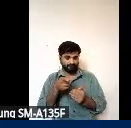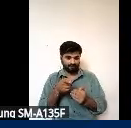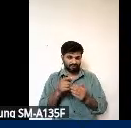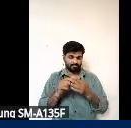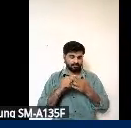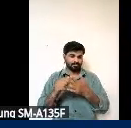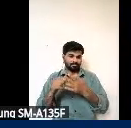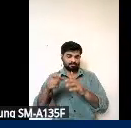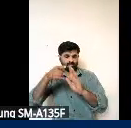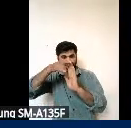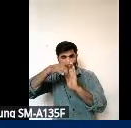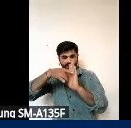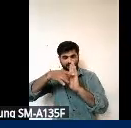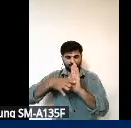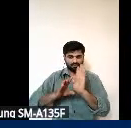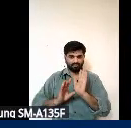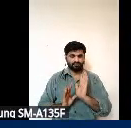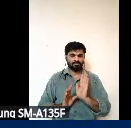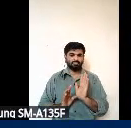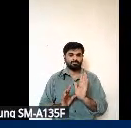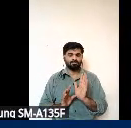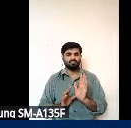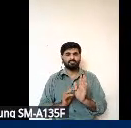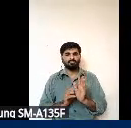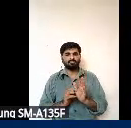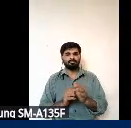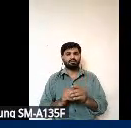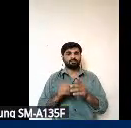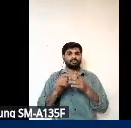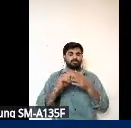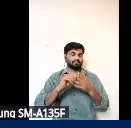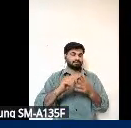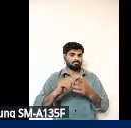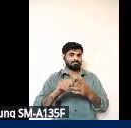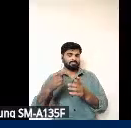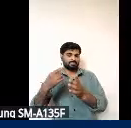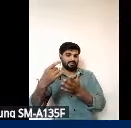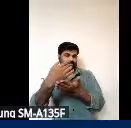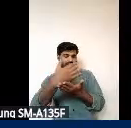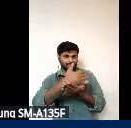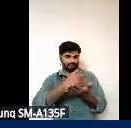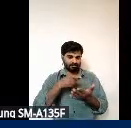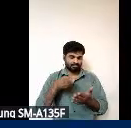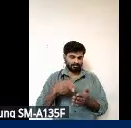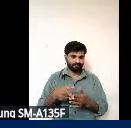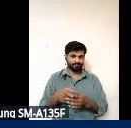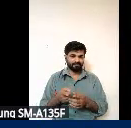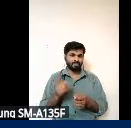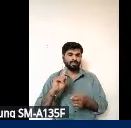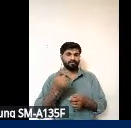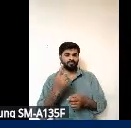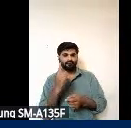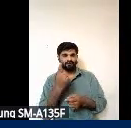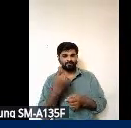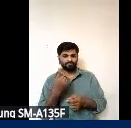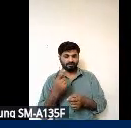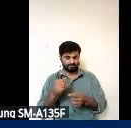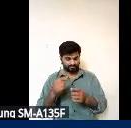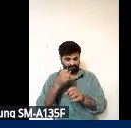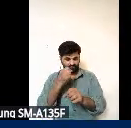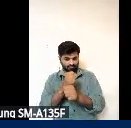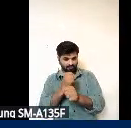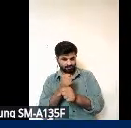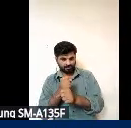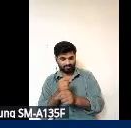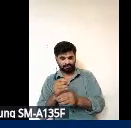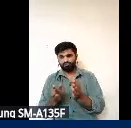It has to be very constant data. So one date is opted by the government, and the census